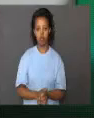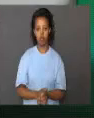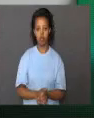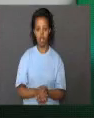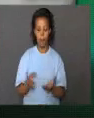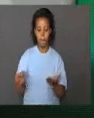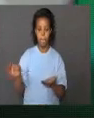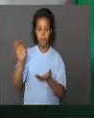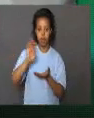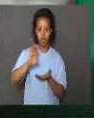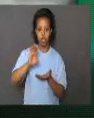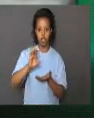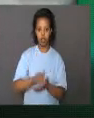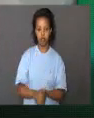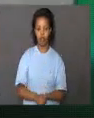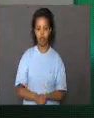petri dishes,